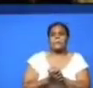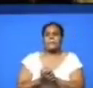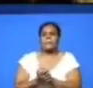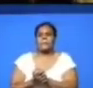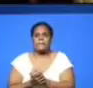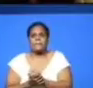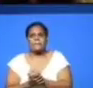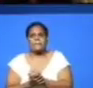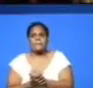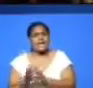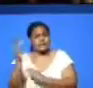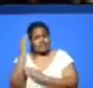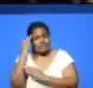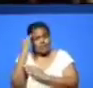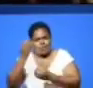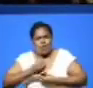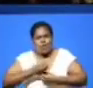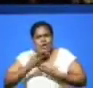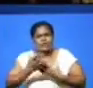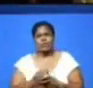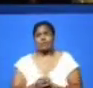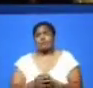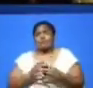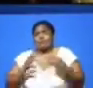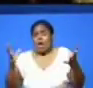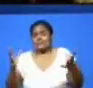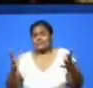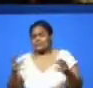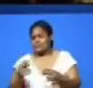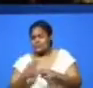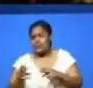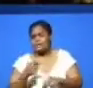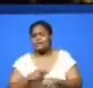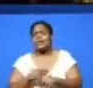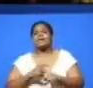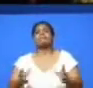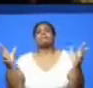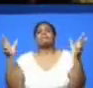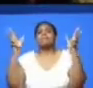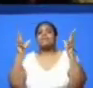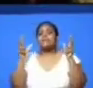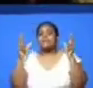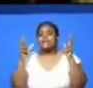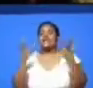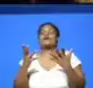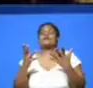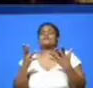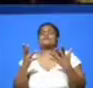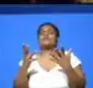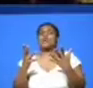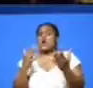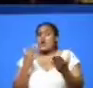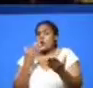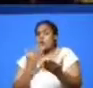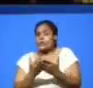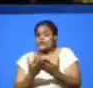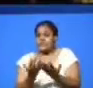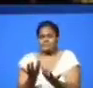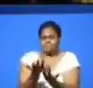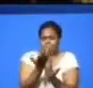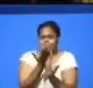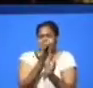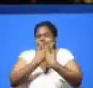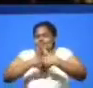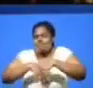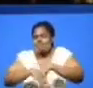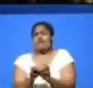I'm telling you a lot in a short time, but hear me carefully. Good things come wrapped in tight packages. So let